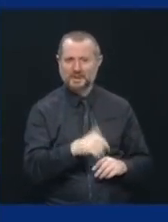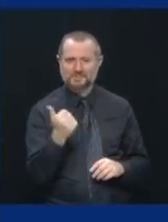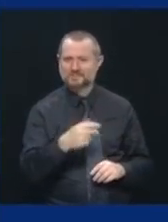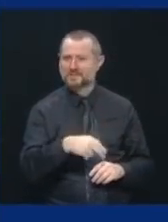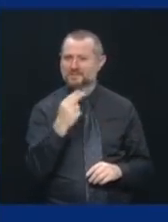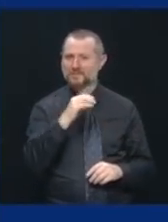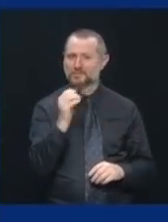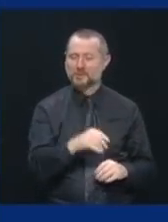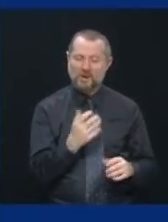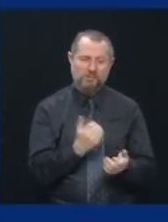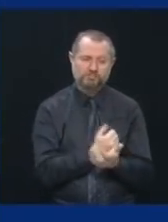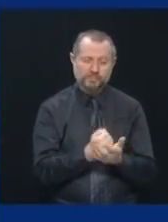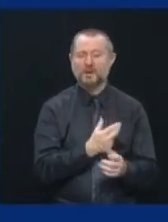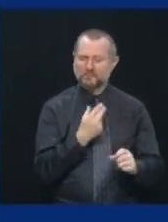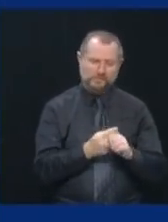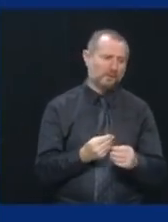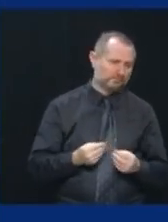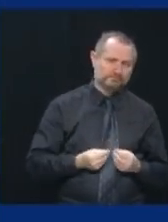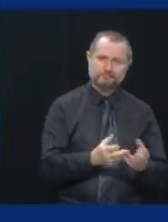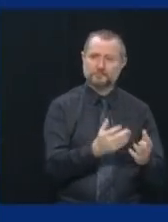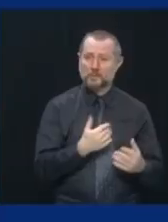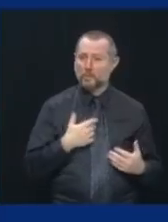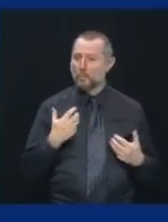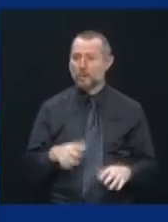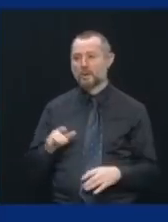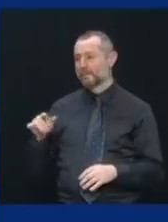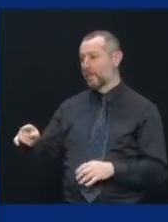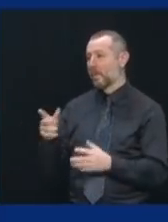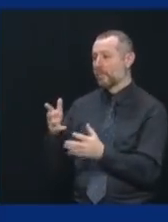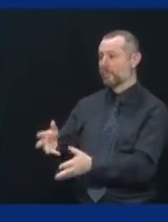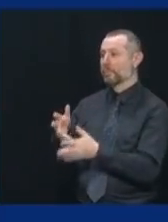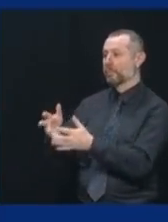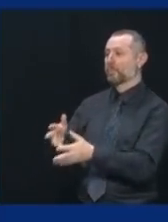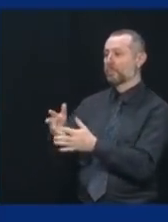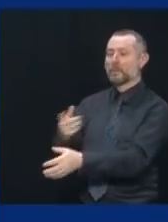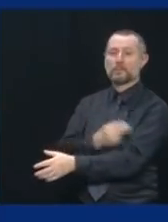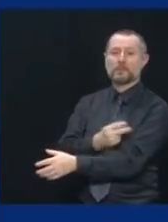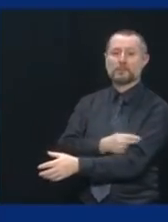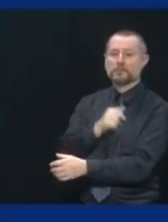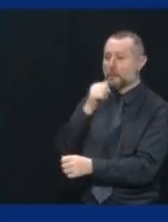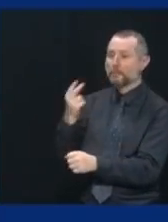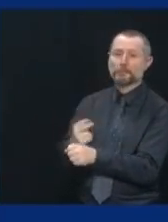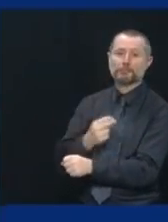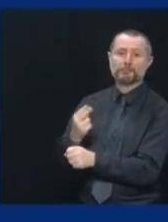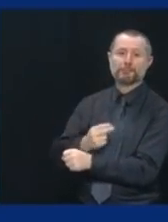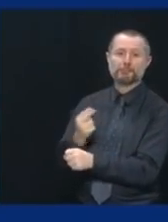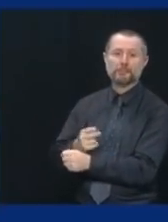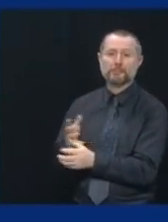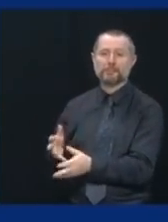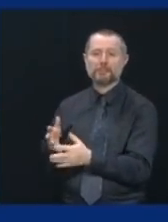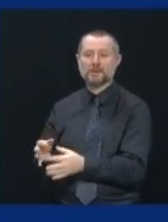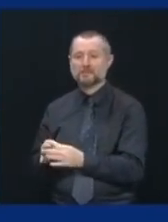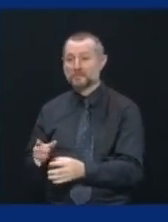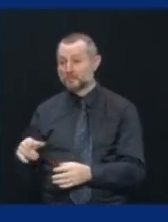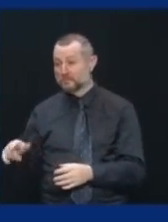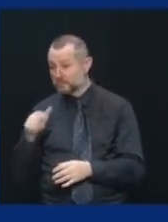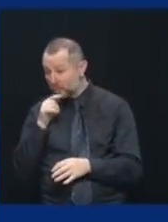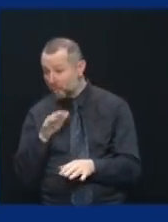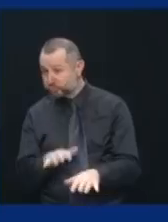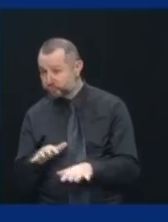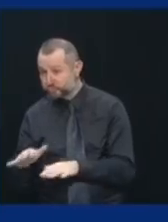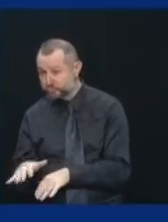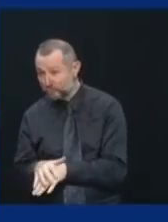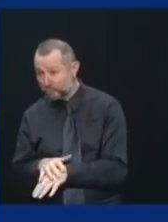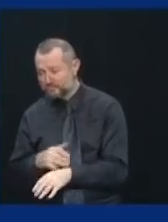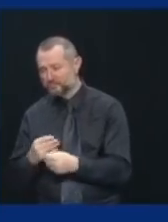distributors because we don't want to provide the vaccine to a distributor who then is slow in actual vaccination.